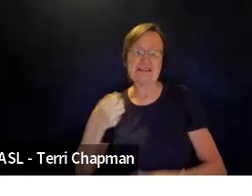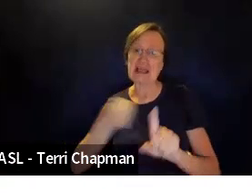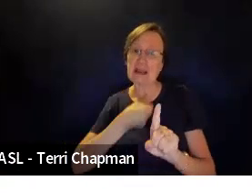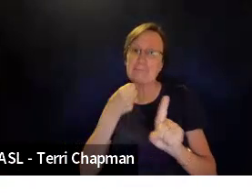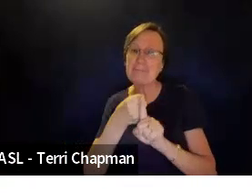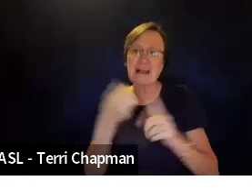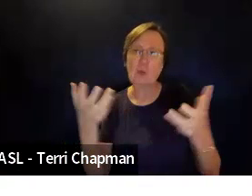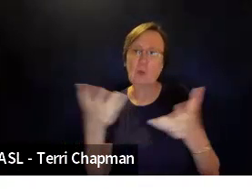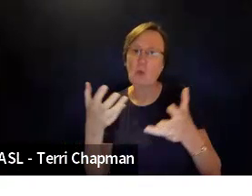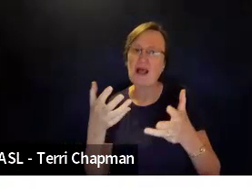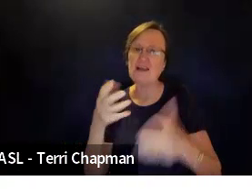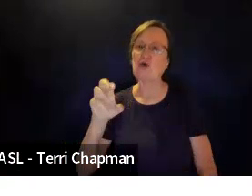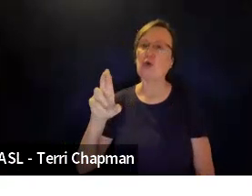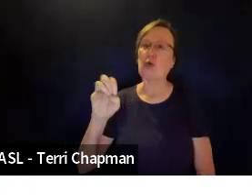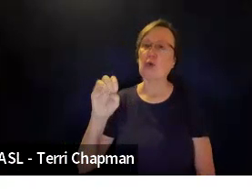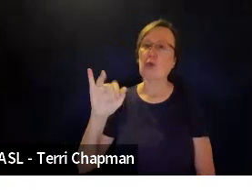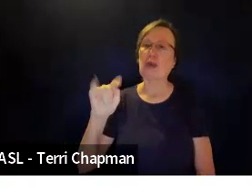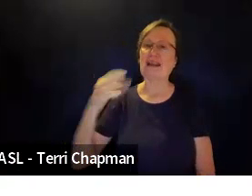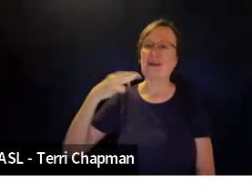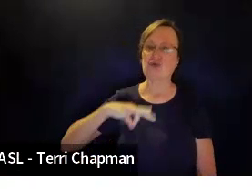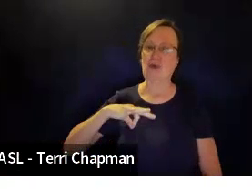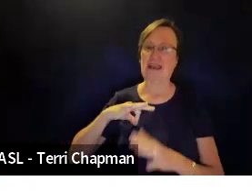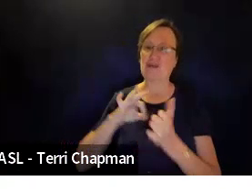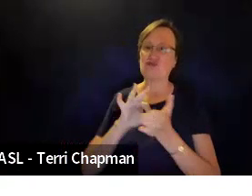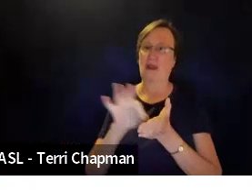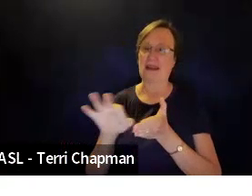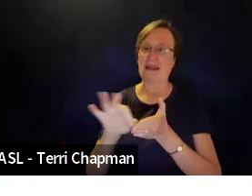begin when you're ready.